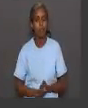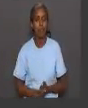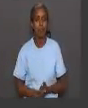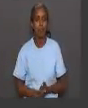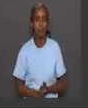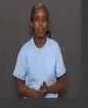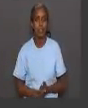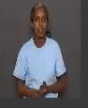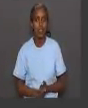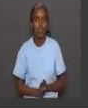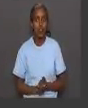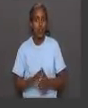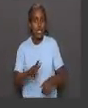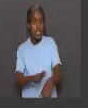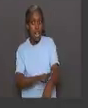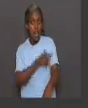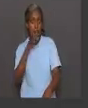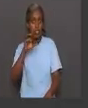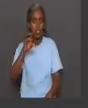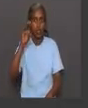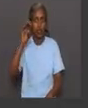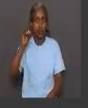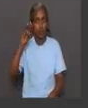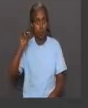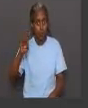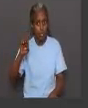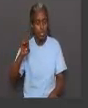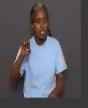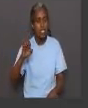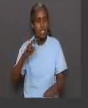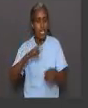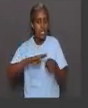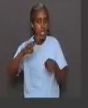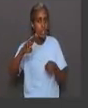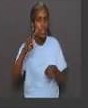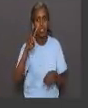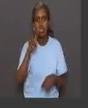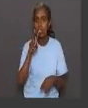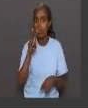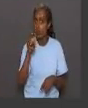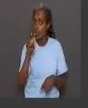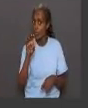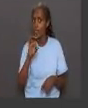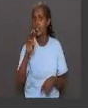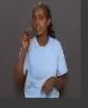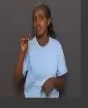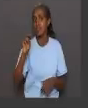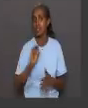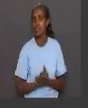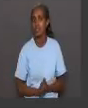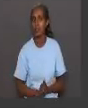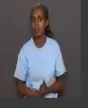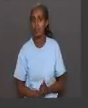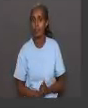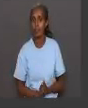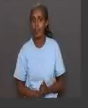radius. For the larger cone, the slant height is 20